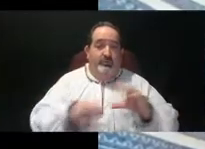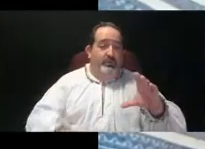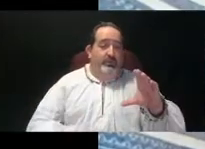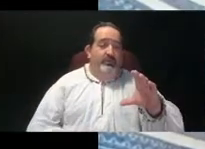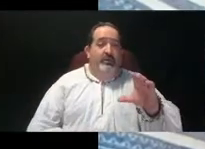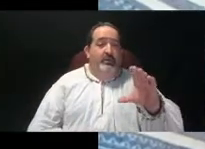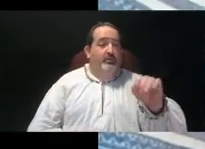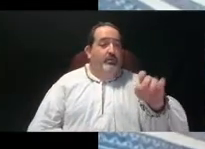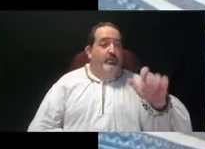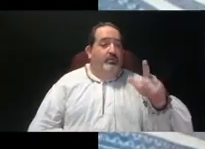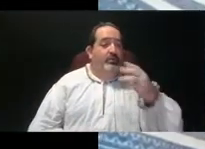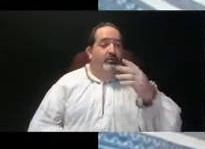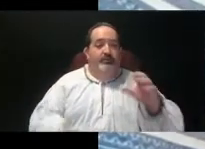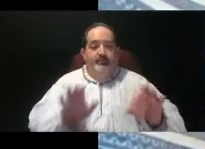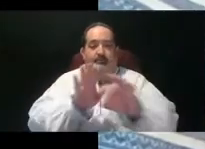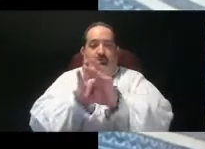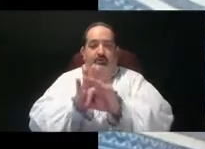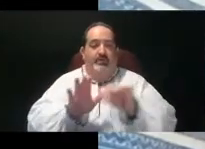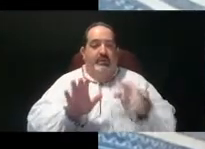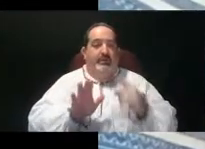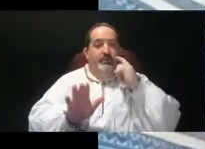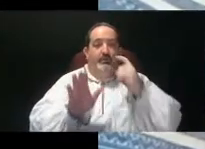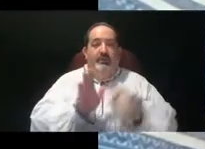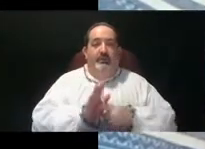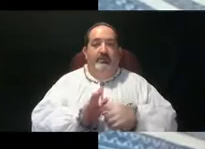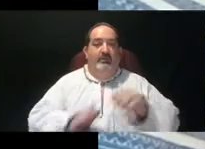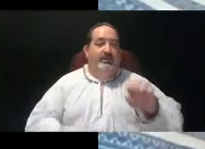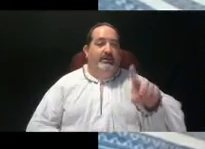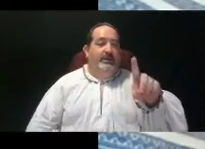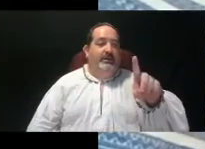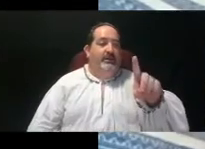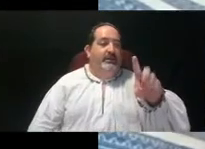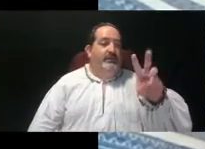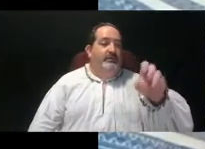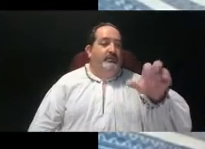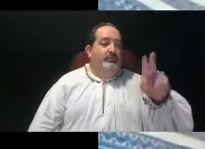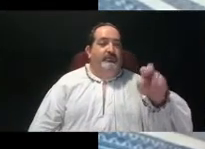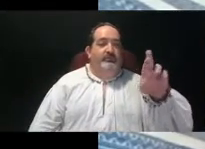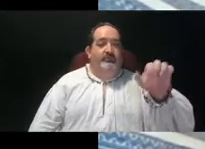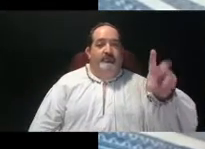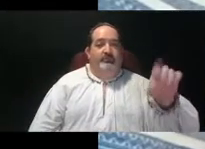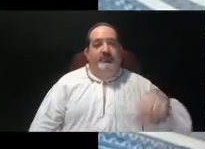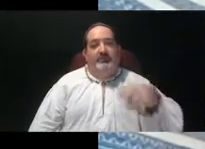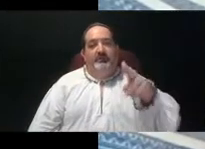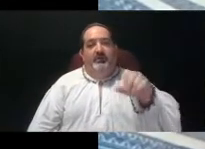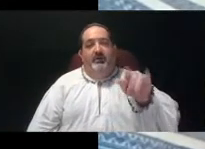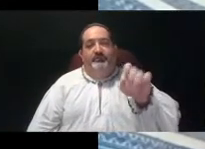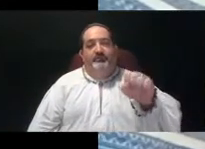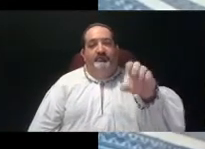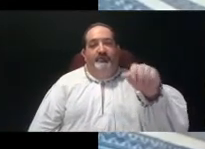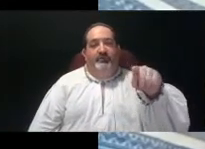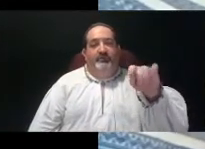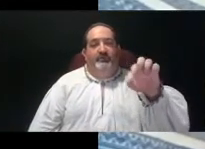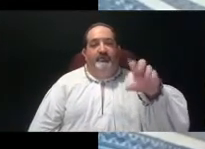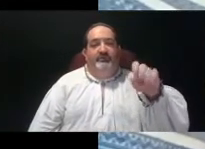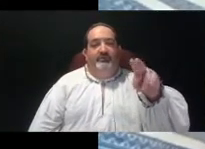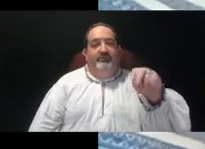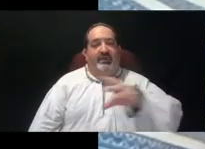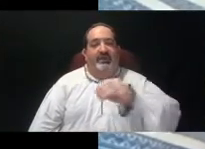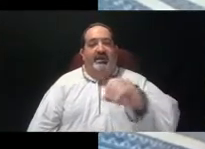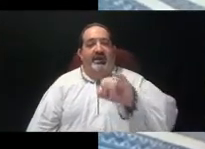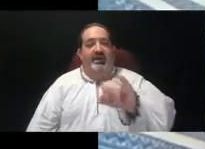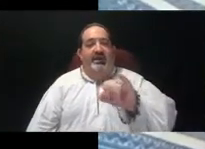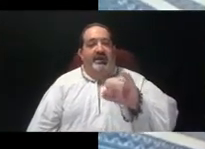upon the medallion, and hereby recognize Edwin of Runden, Hallbrost Starson, and Ivar Sigurdsson.